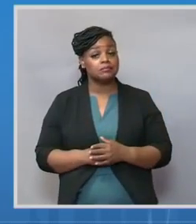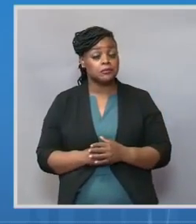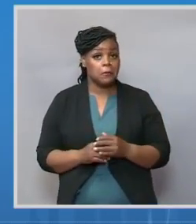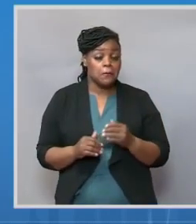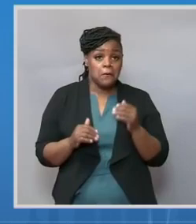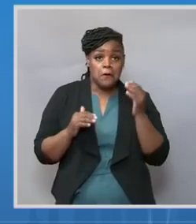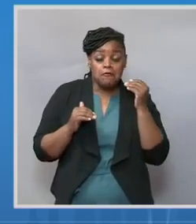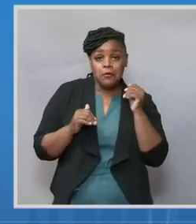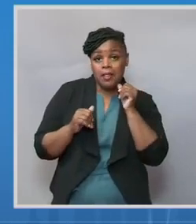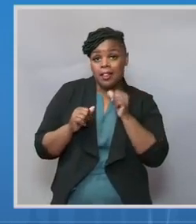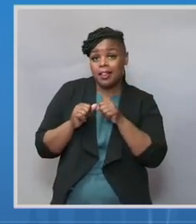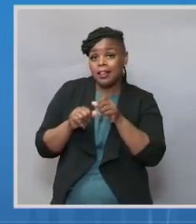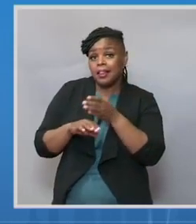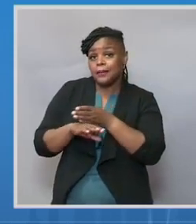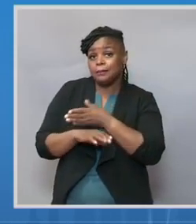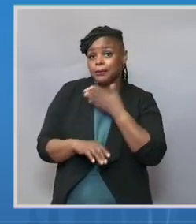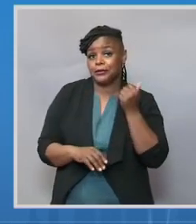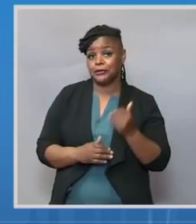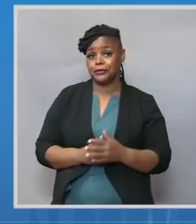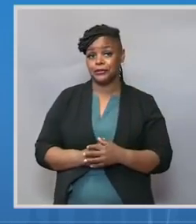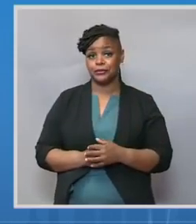7-day average of admissions is